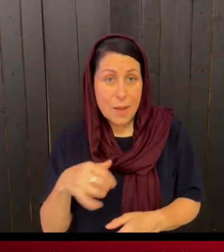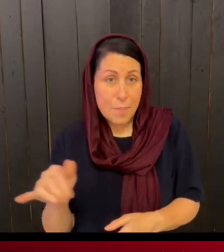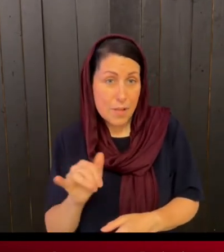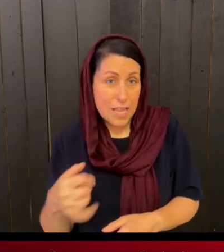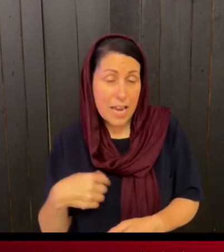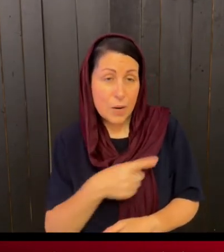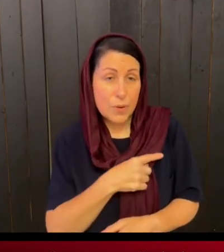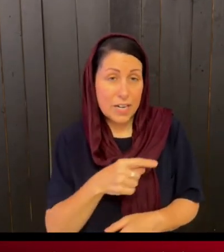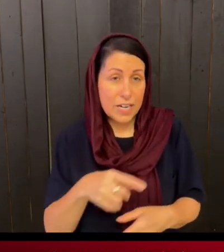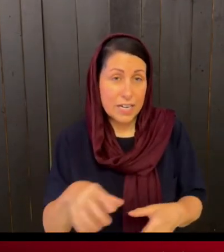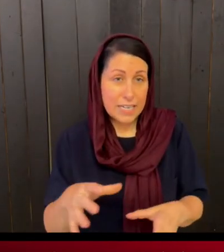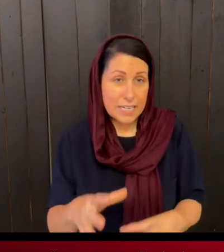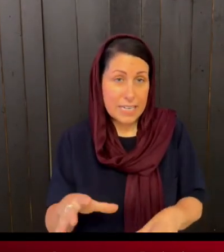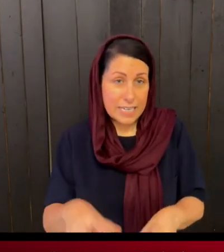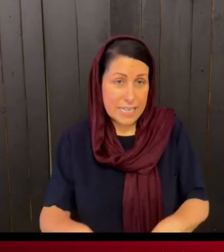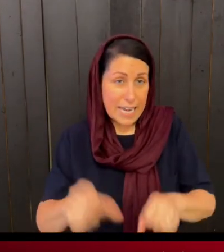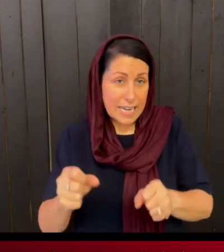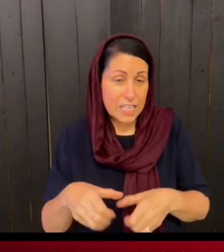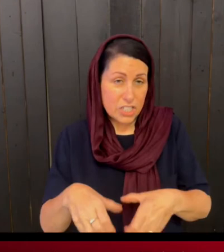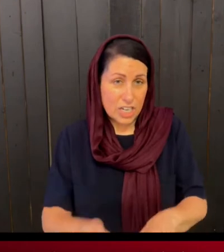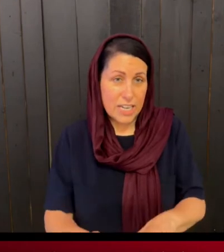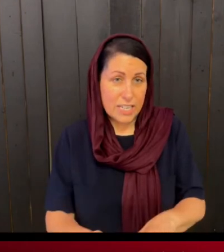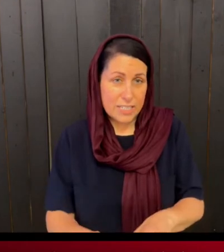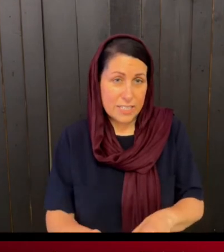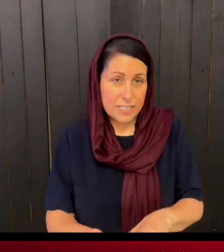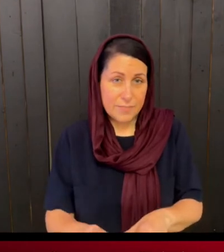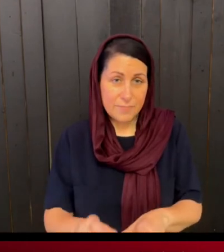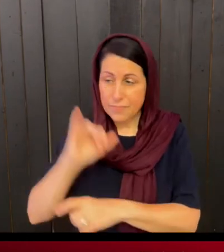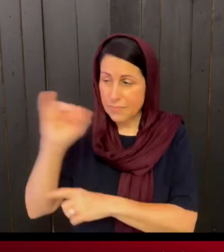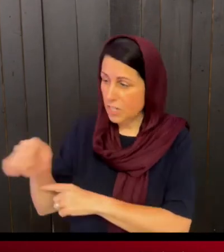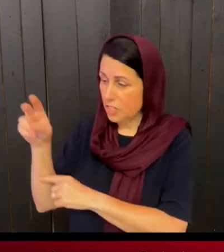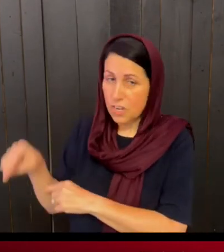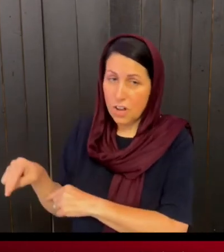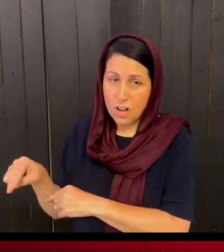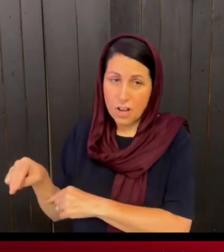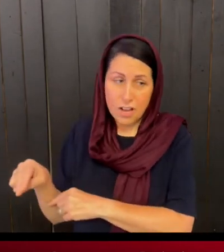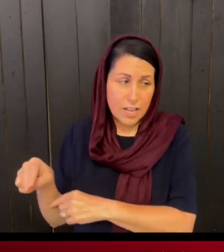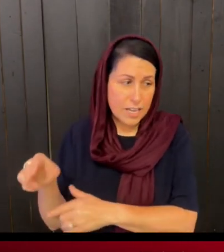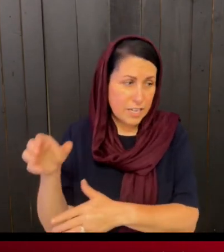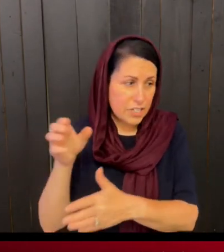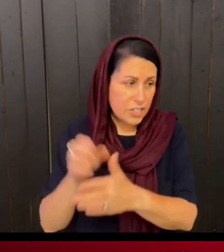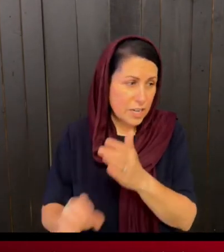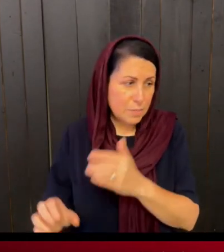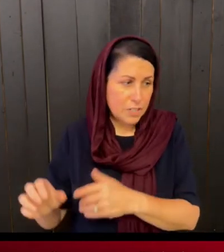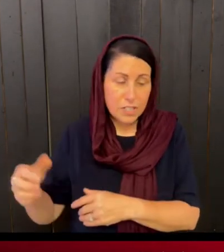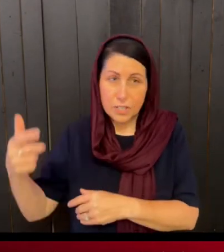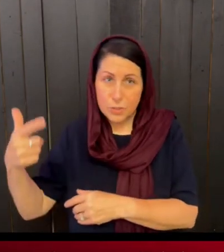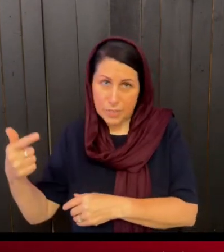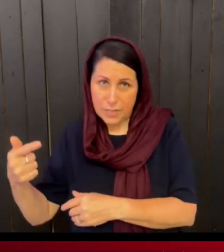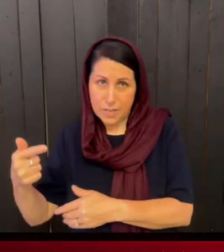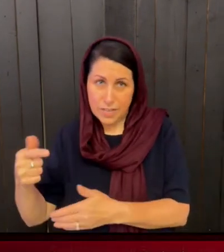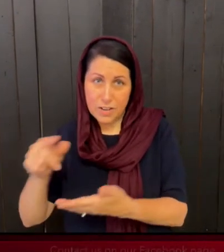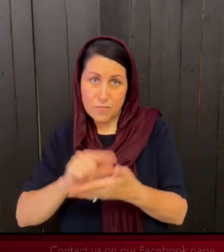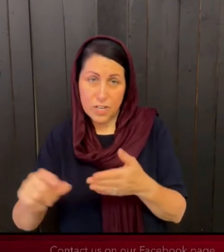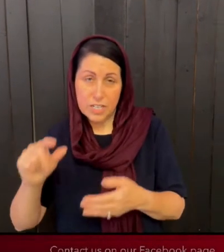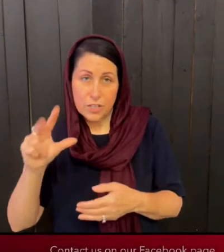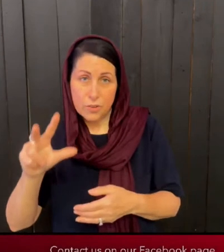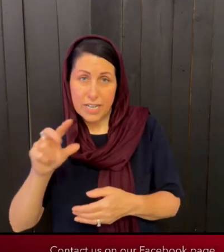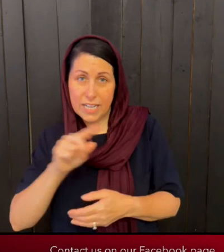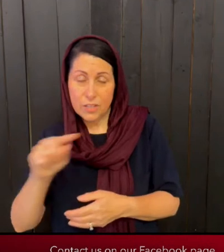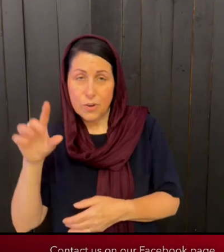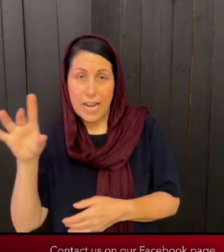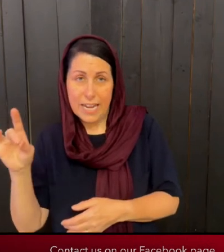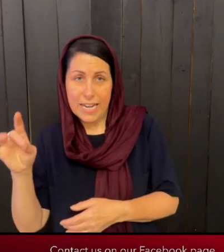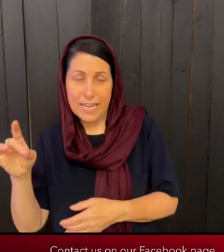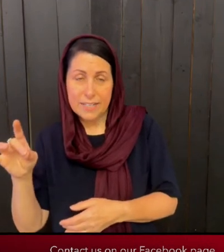then can you bring up John 21, verses 3 through 8? Thank you. And this is another